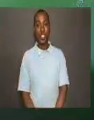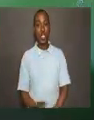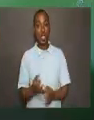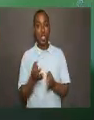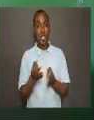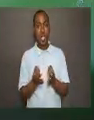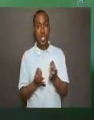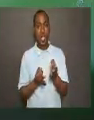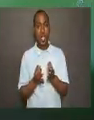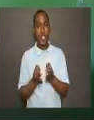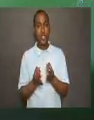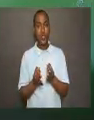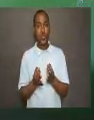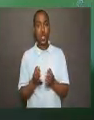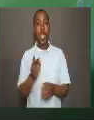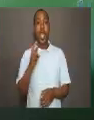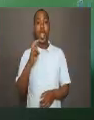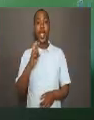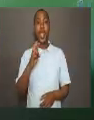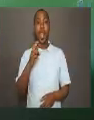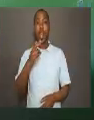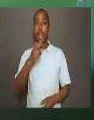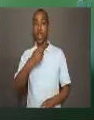Describe renal circulation,